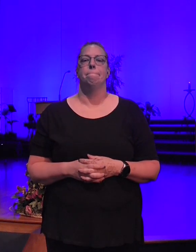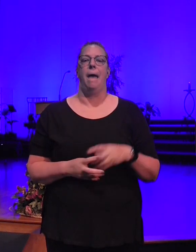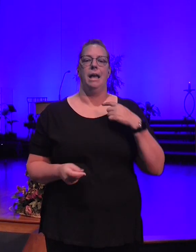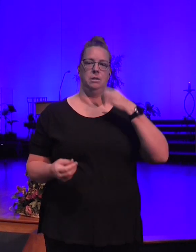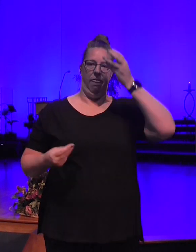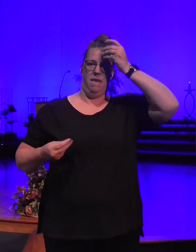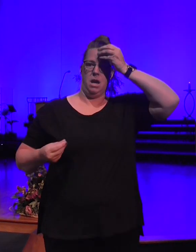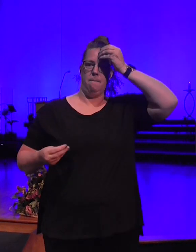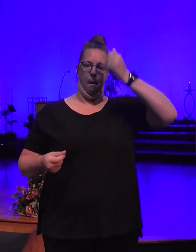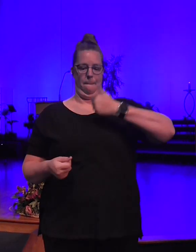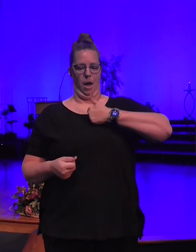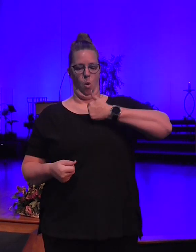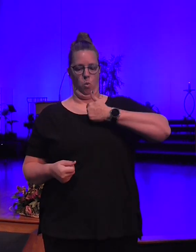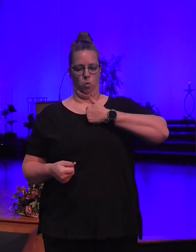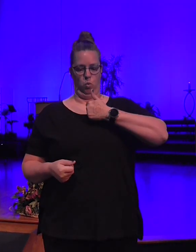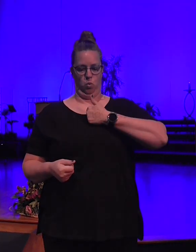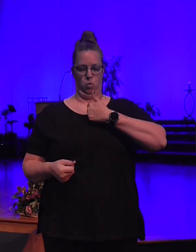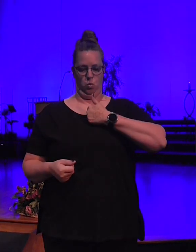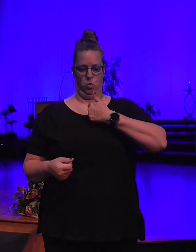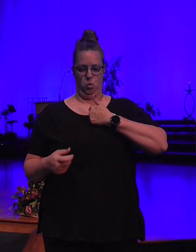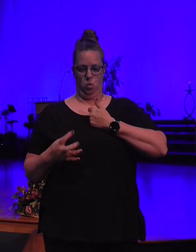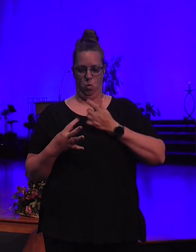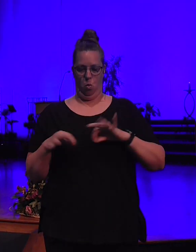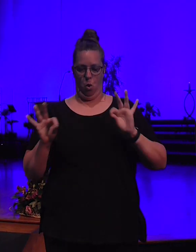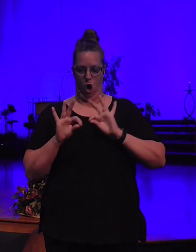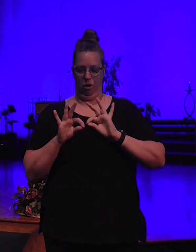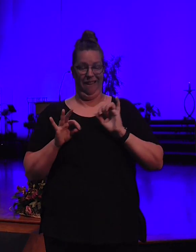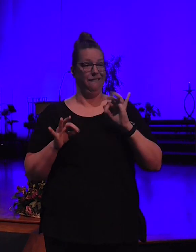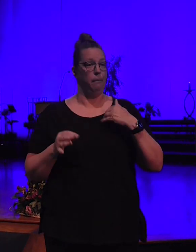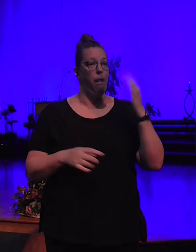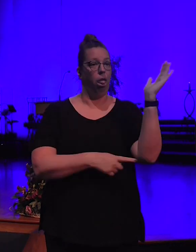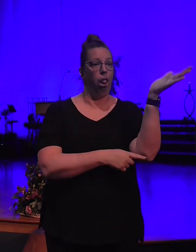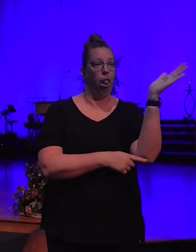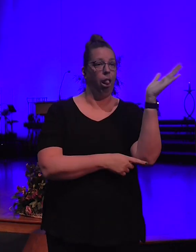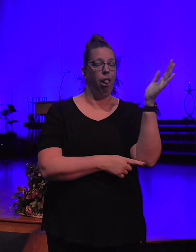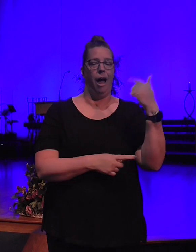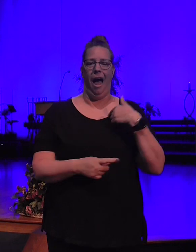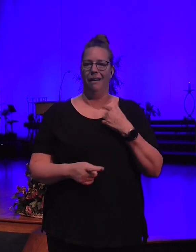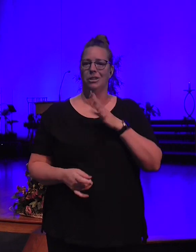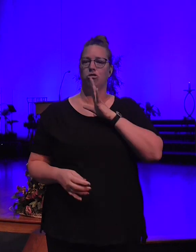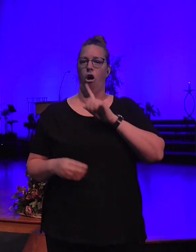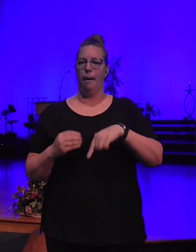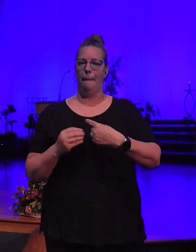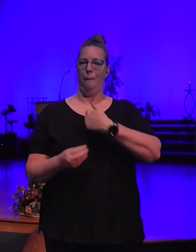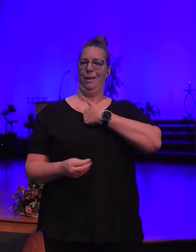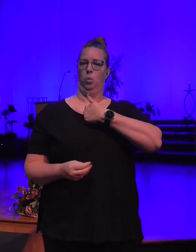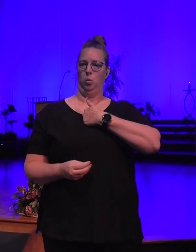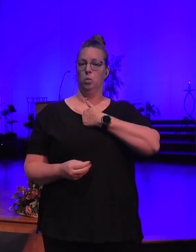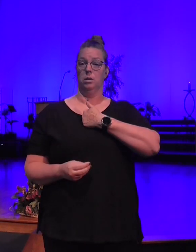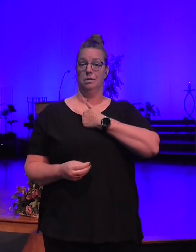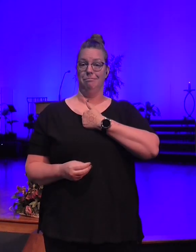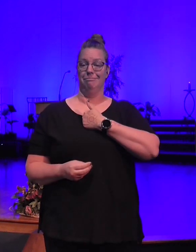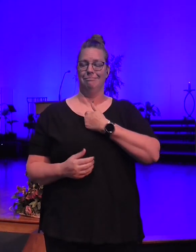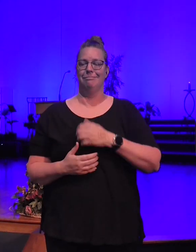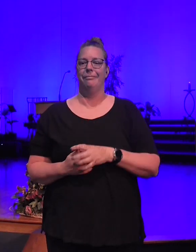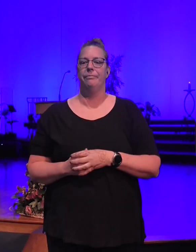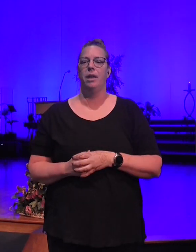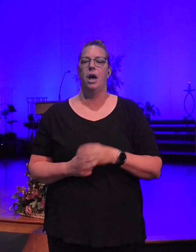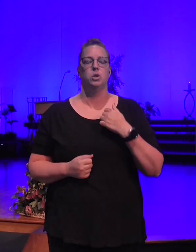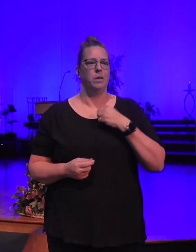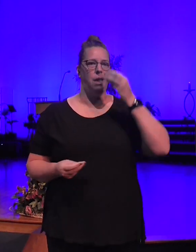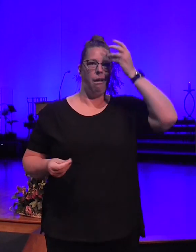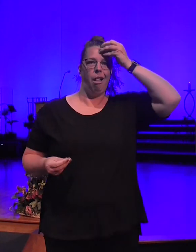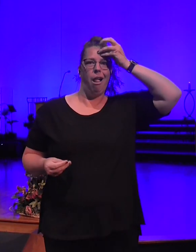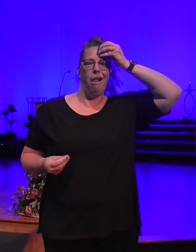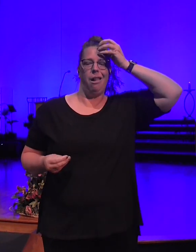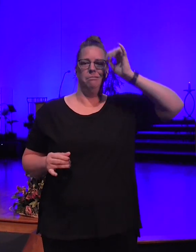own self-worth. If I'm going to talk to people about self-worth, I have to talk about my own. And as I thought